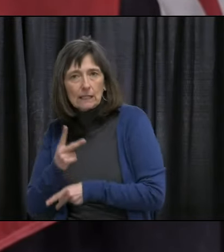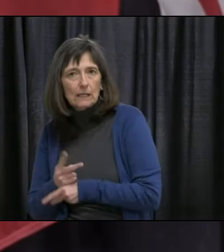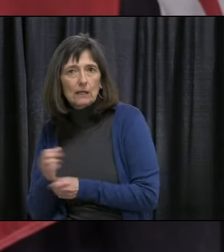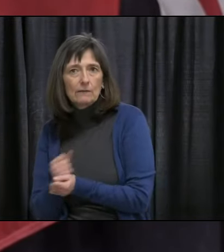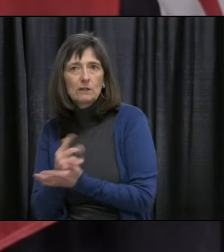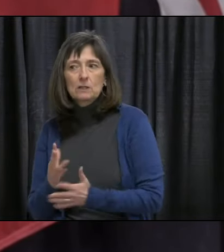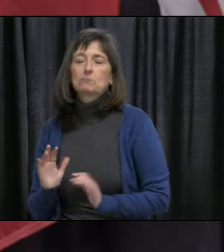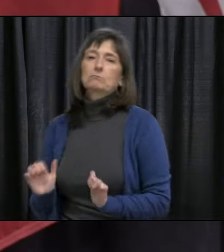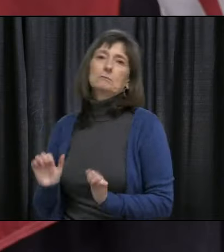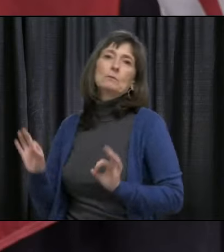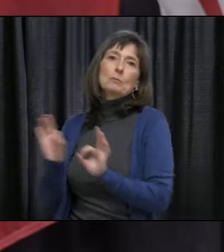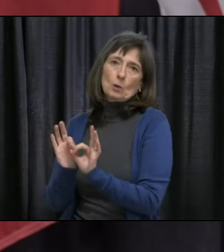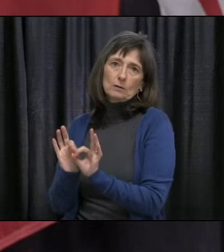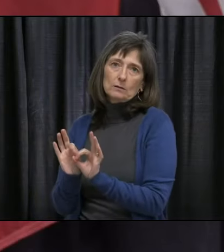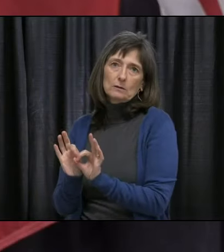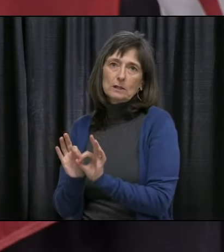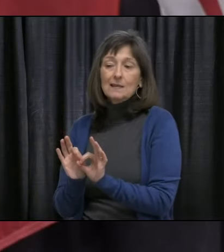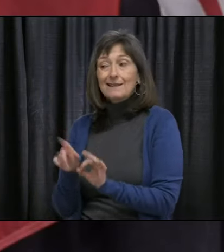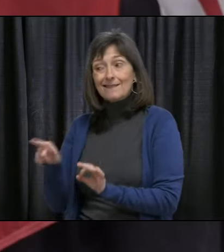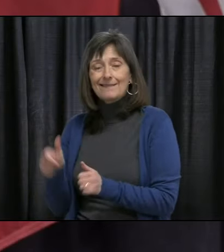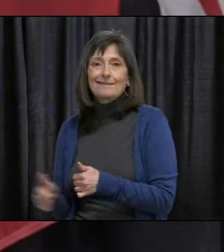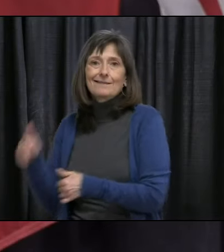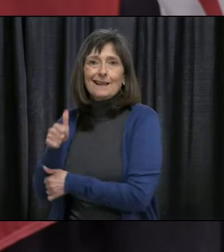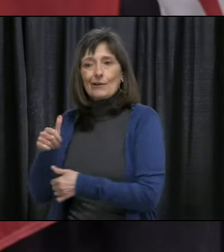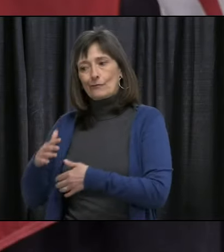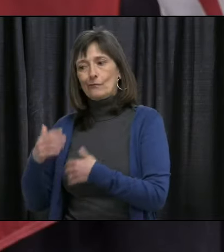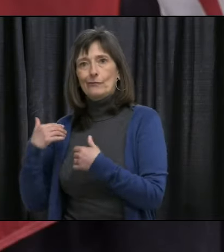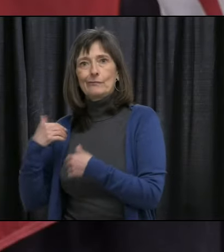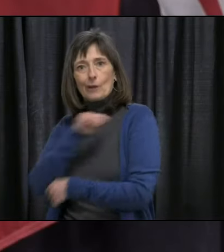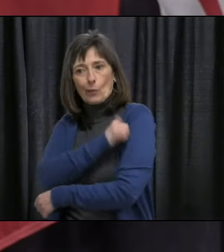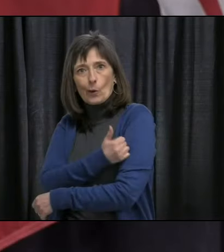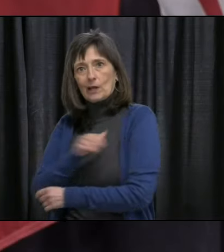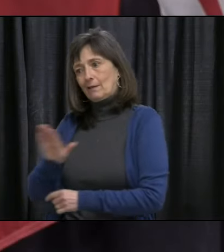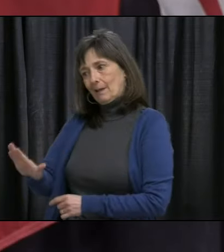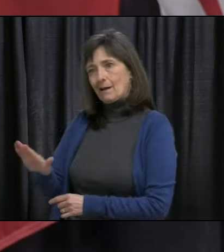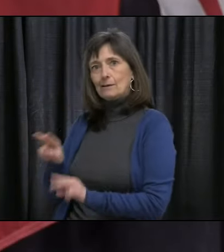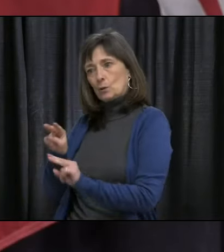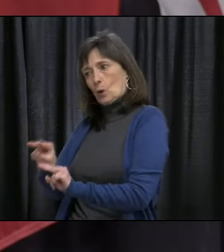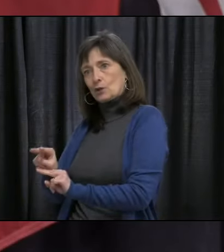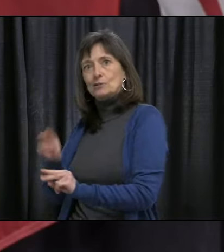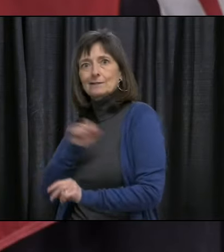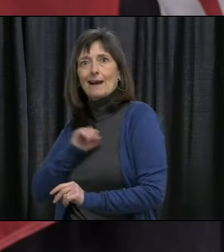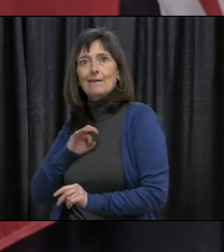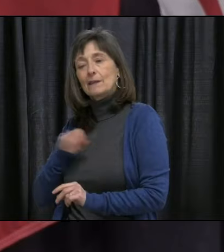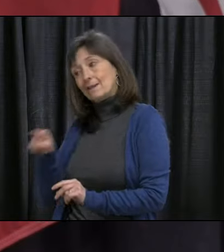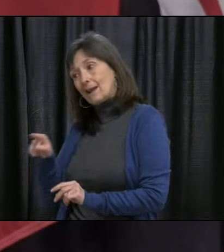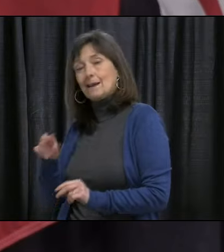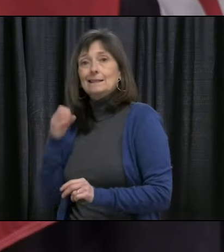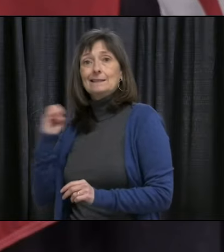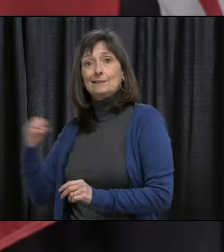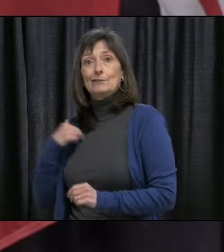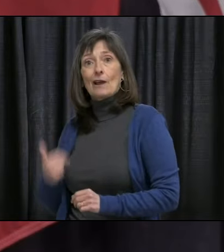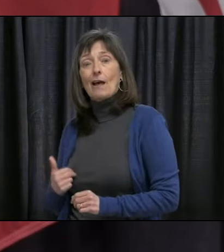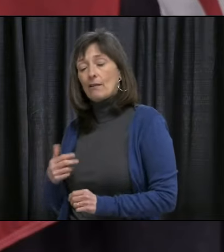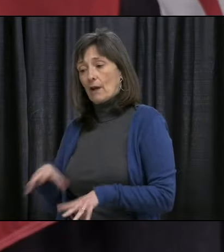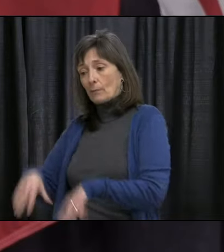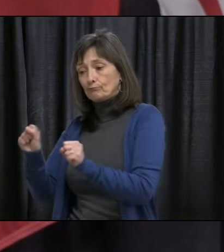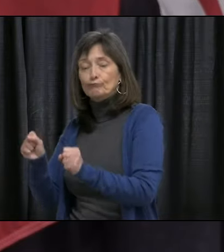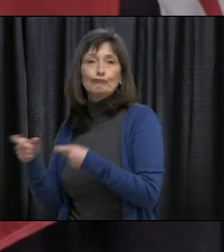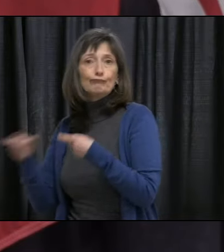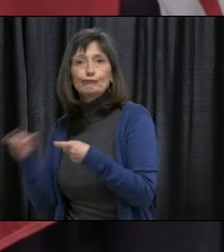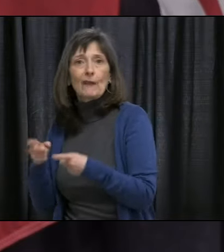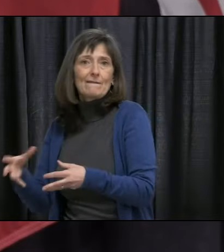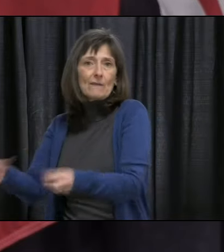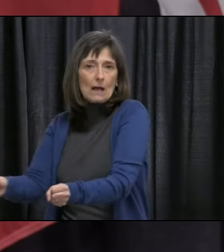were put in place, as they are the authority to deal with their staff at this particular point in time. And as I said in my opening comments, we're thinking